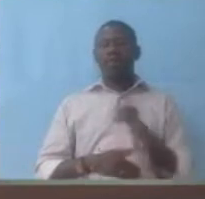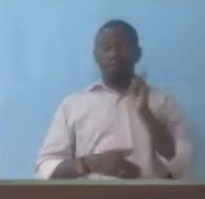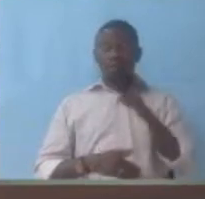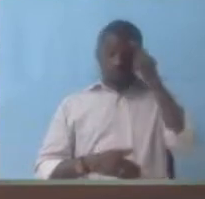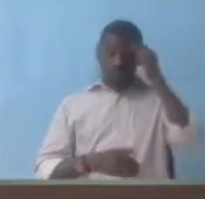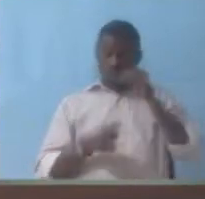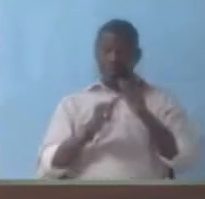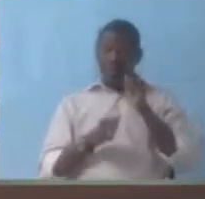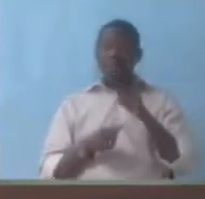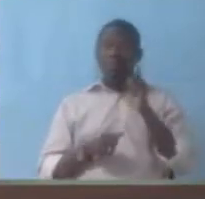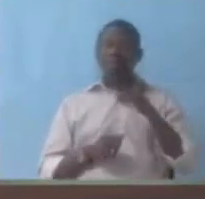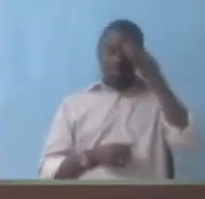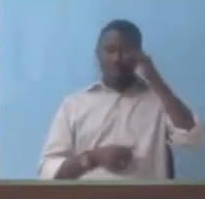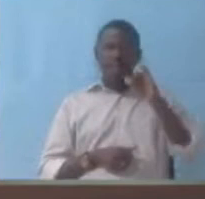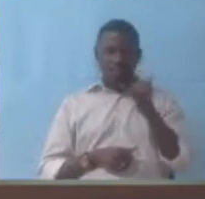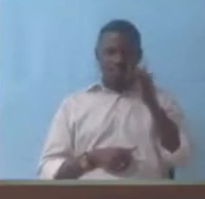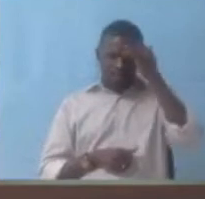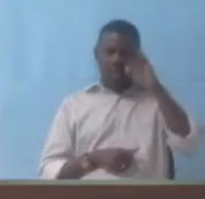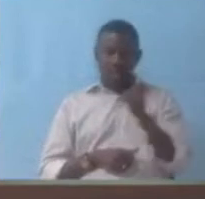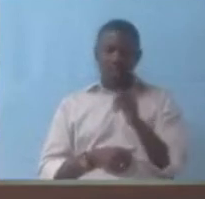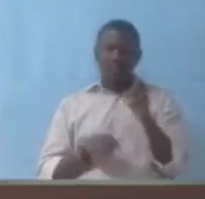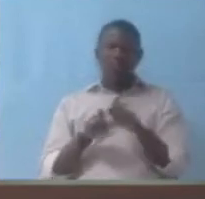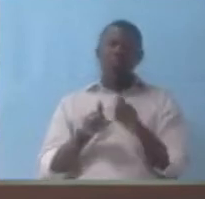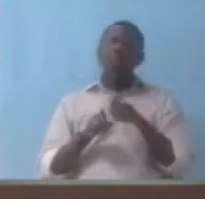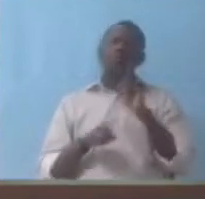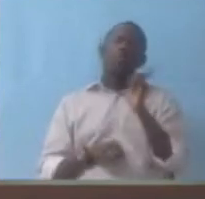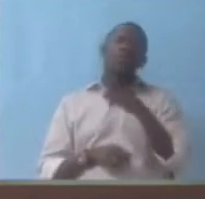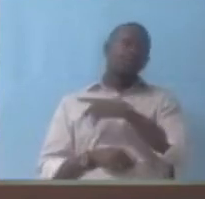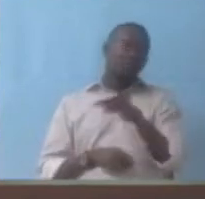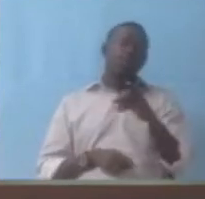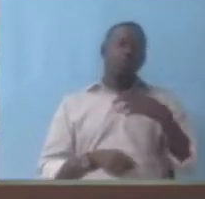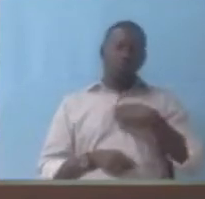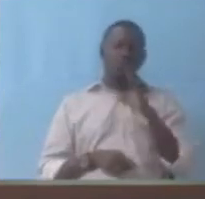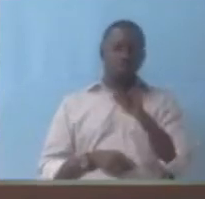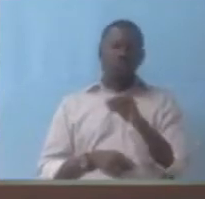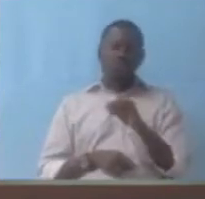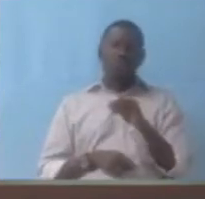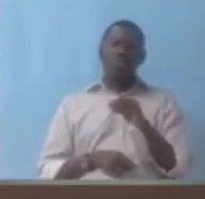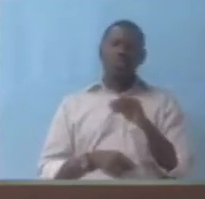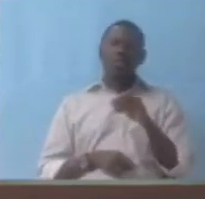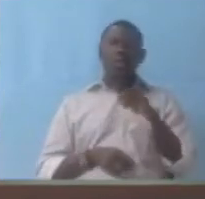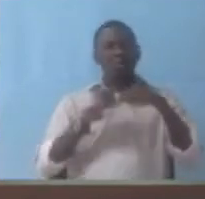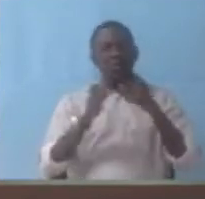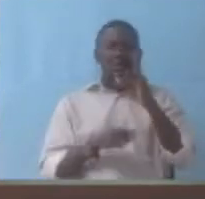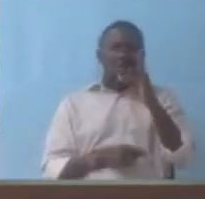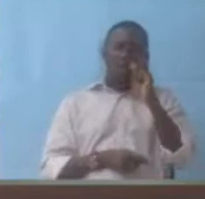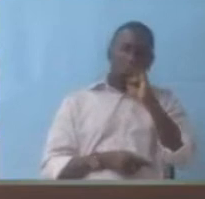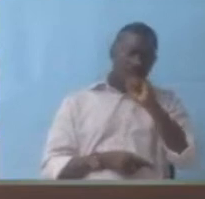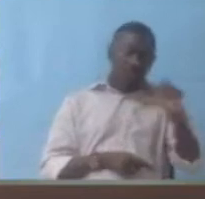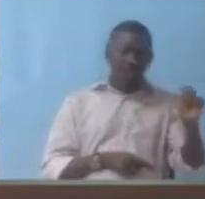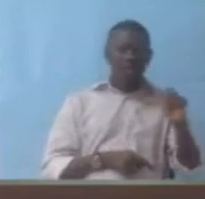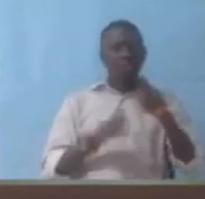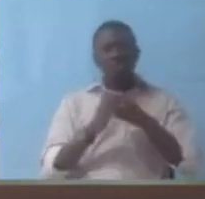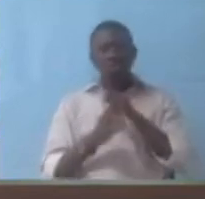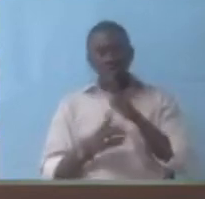the decree or no decree, they will do what they wanted. Zonda ko be kolu ke kan ne laftala nyamin decree lom ban decree nte ban itel bela kolu